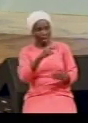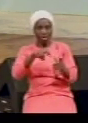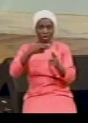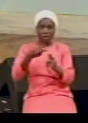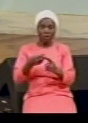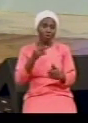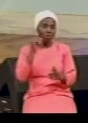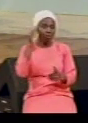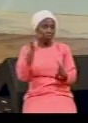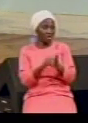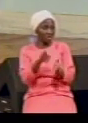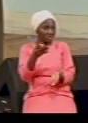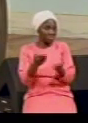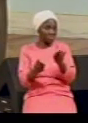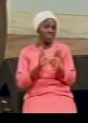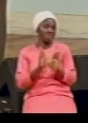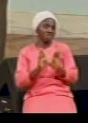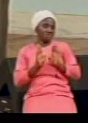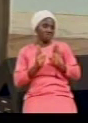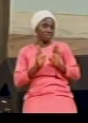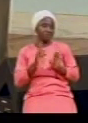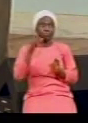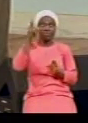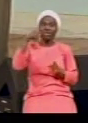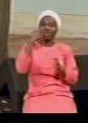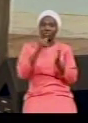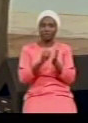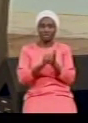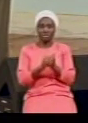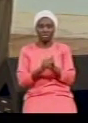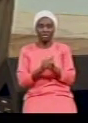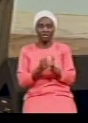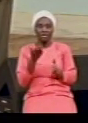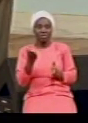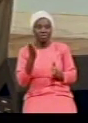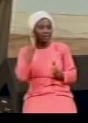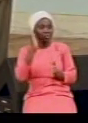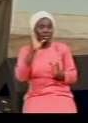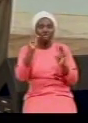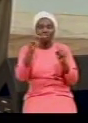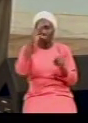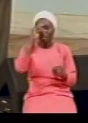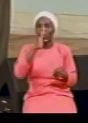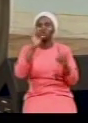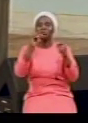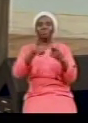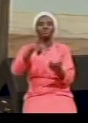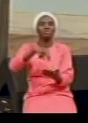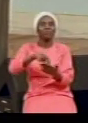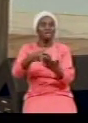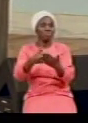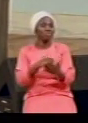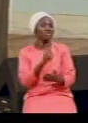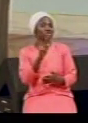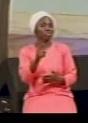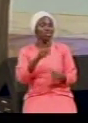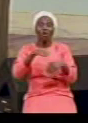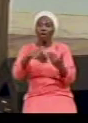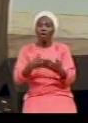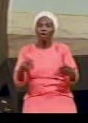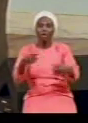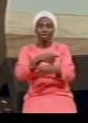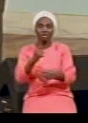you may fear. It says, there shall no man be able to stand before thee all